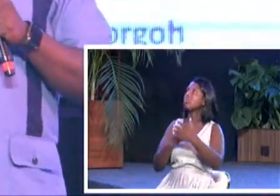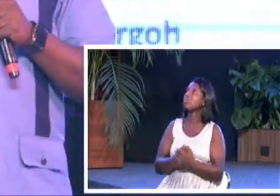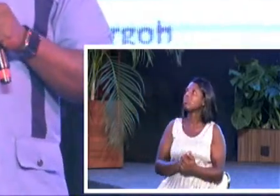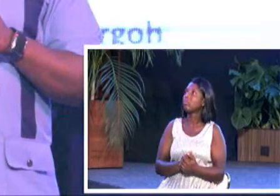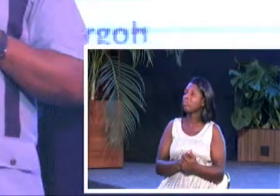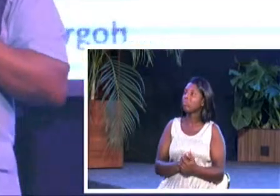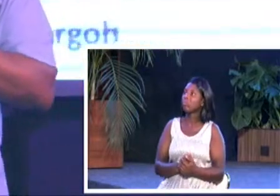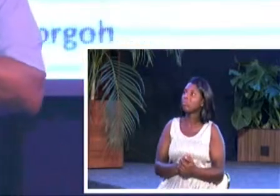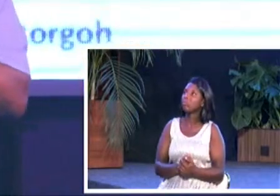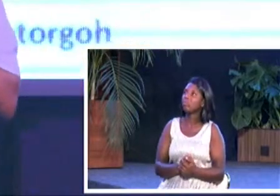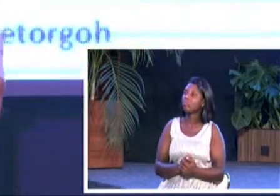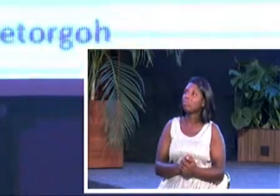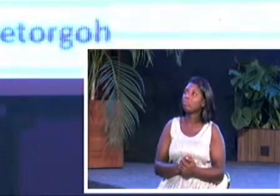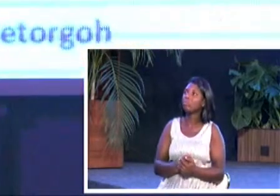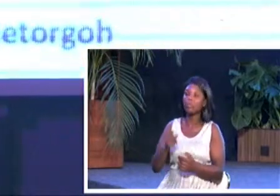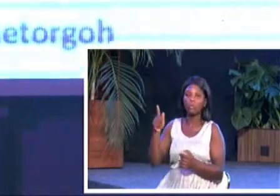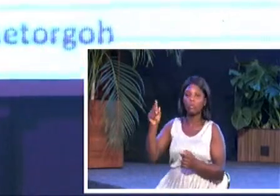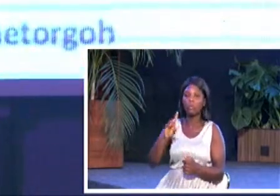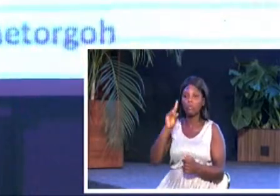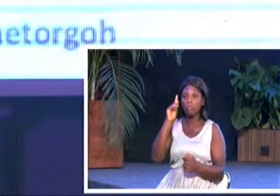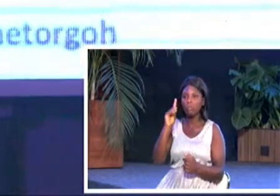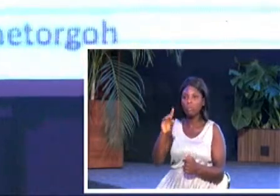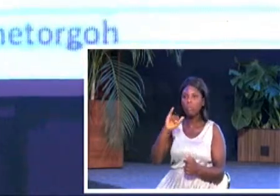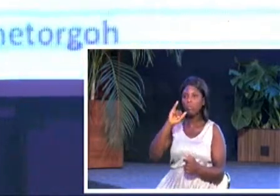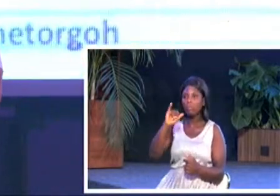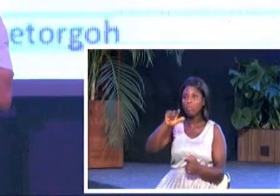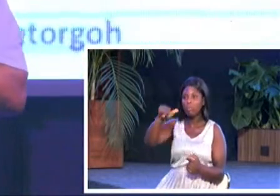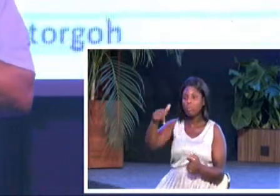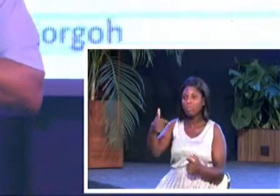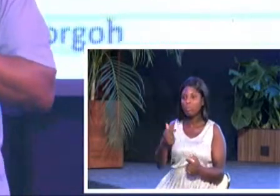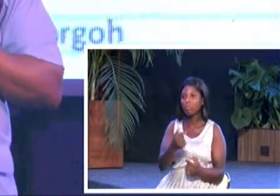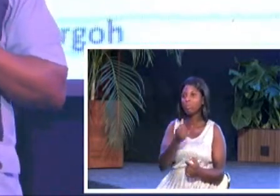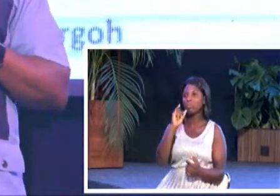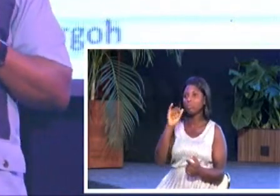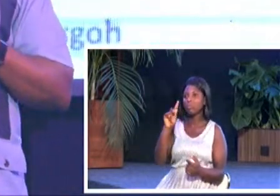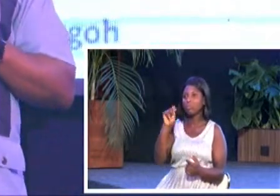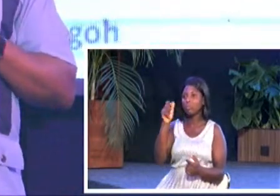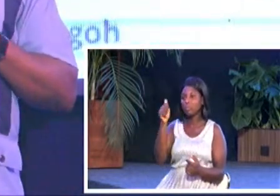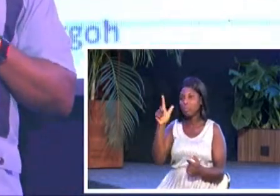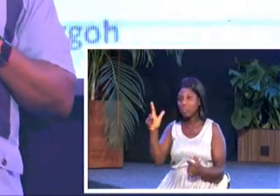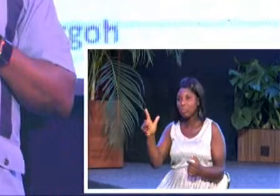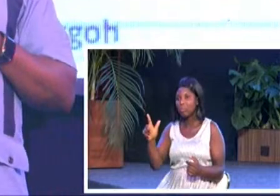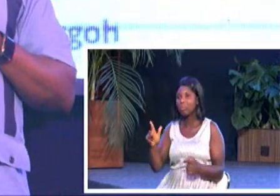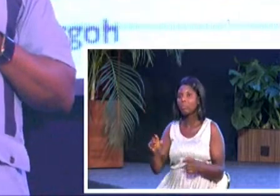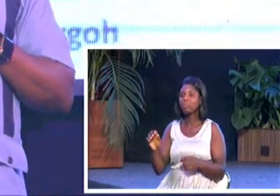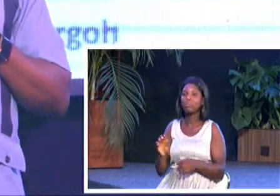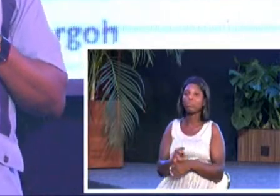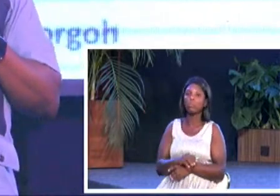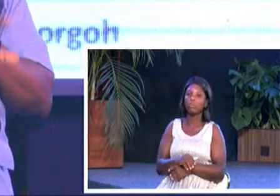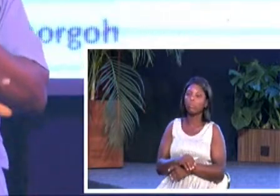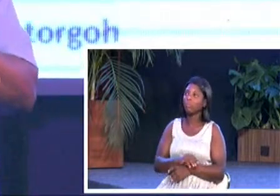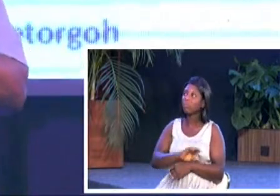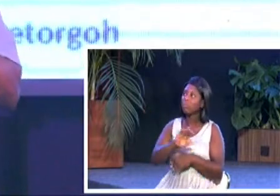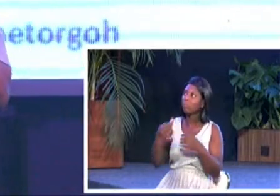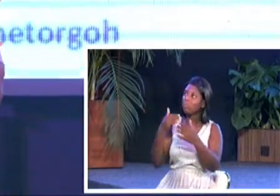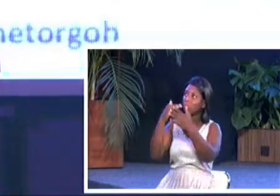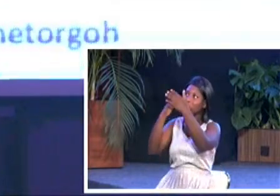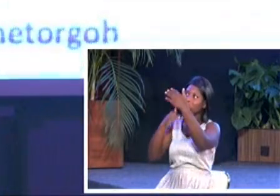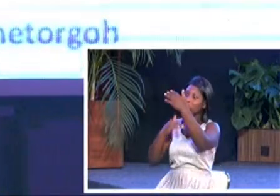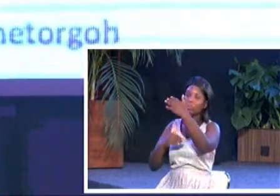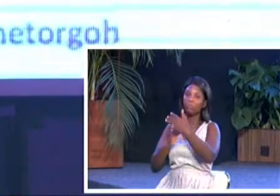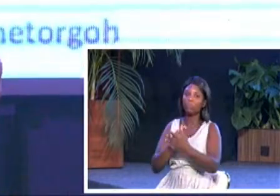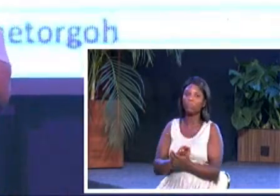all the digital skills that I'm going to talk about, the jobs and opportunities, can be categorized in these